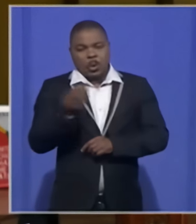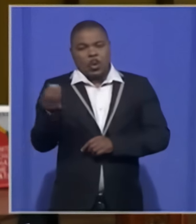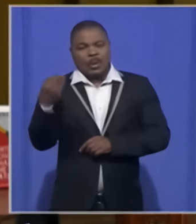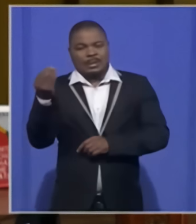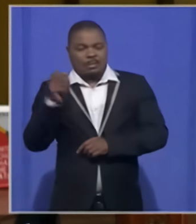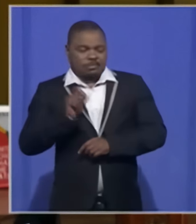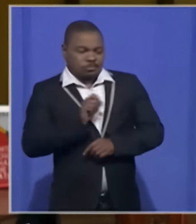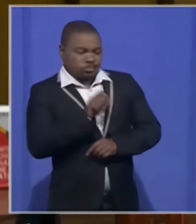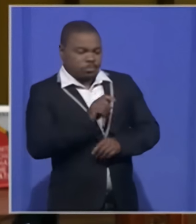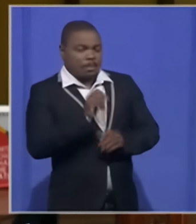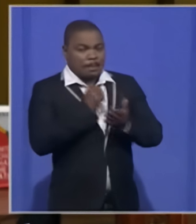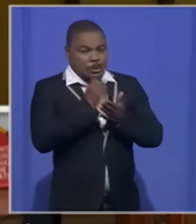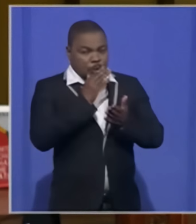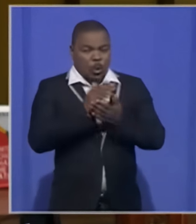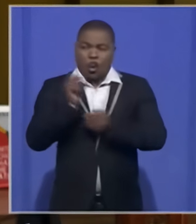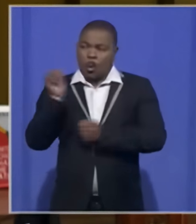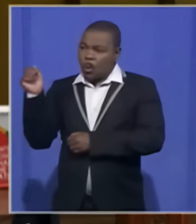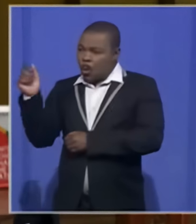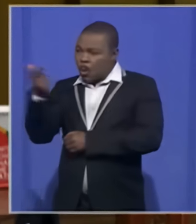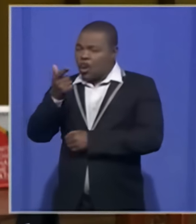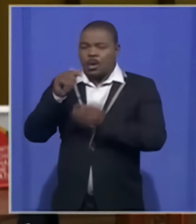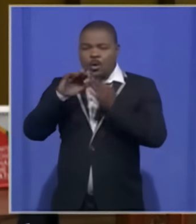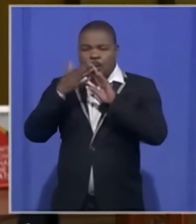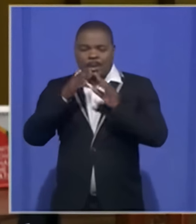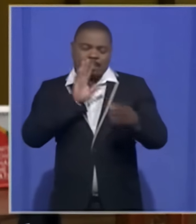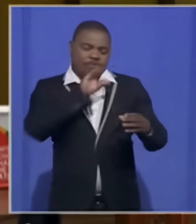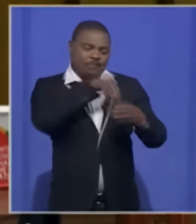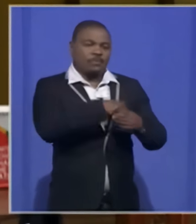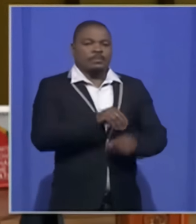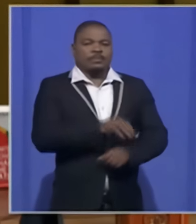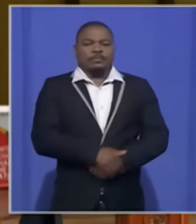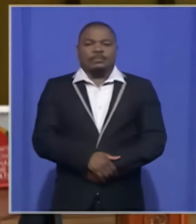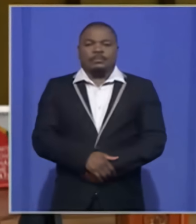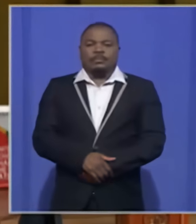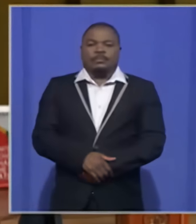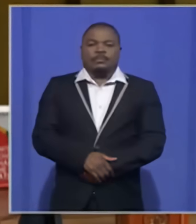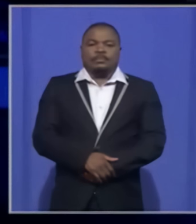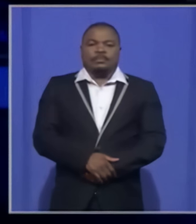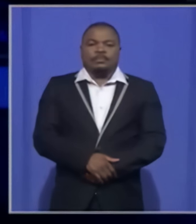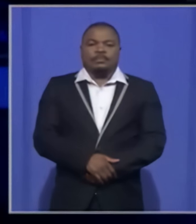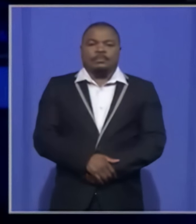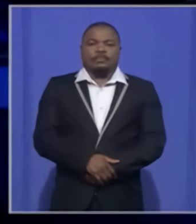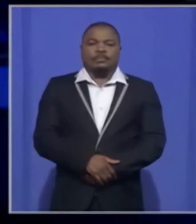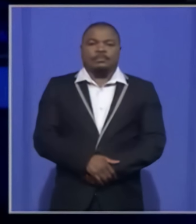etsa bonnete ba hore ho fihlellwa moahi e mong le e mong.